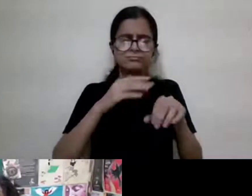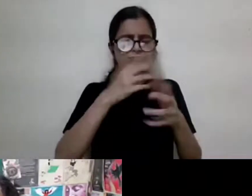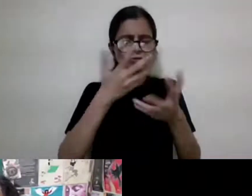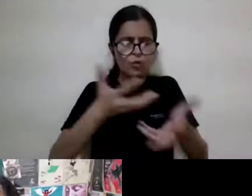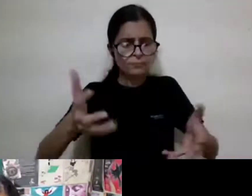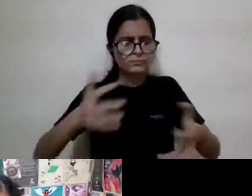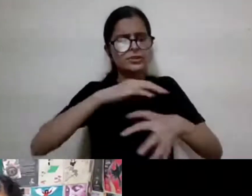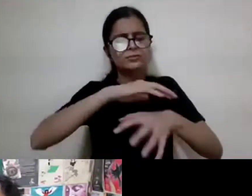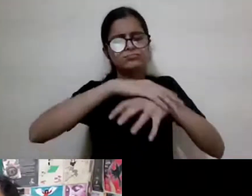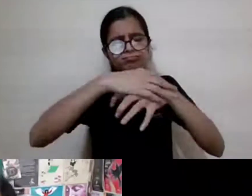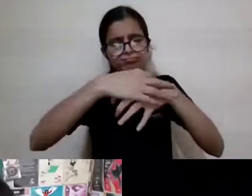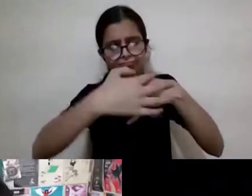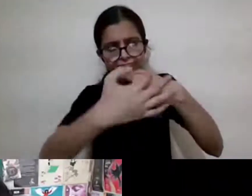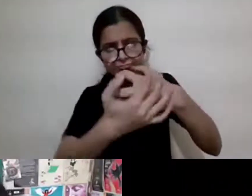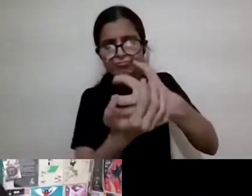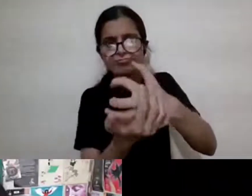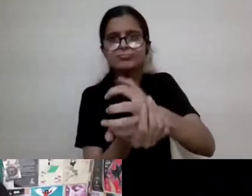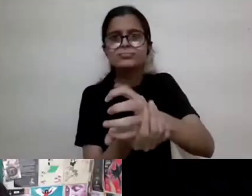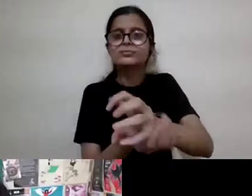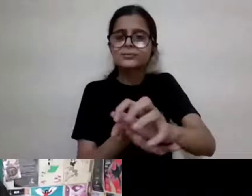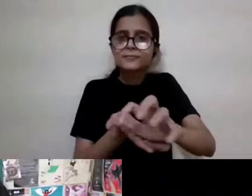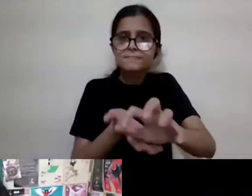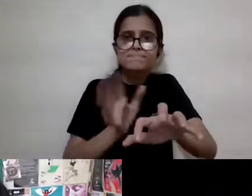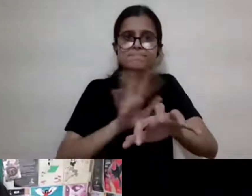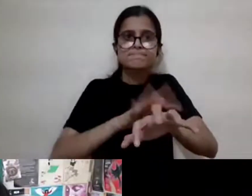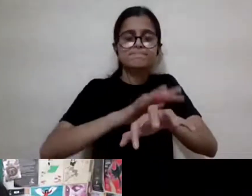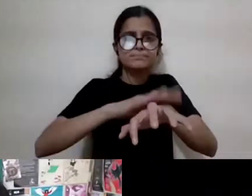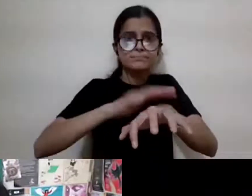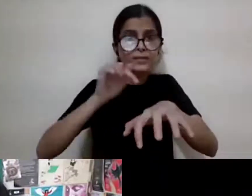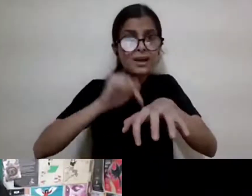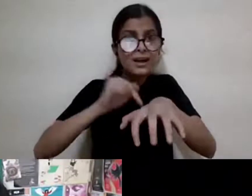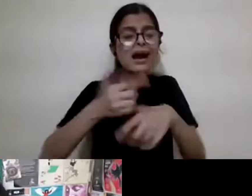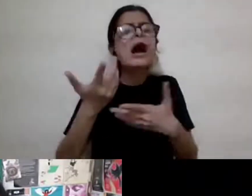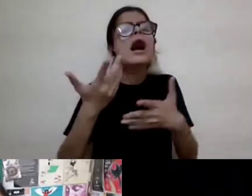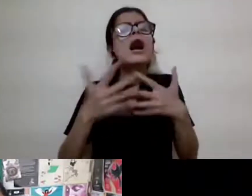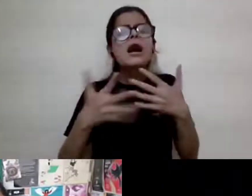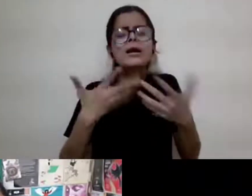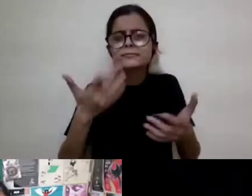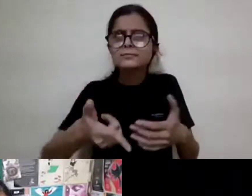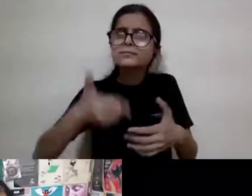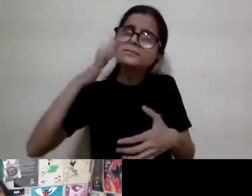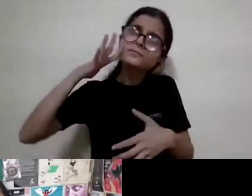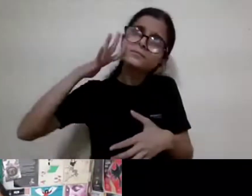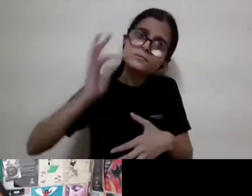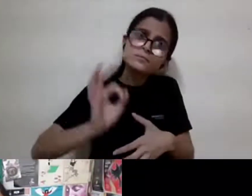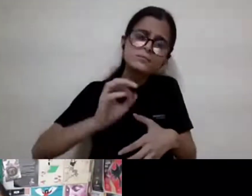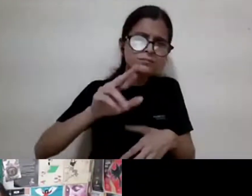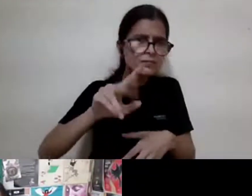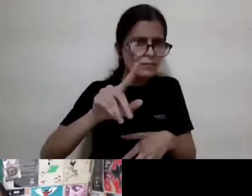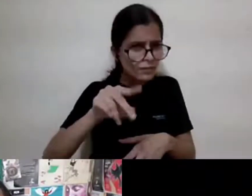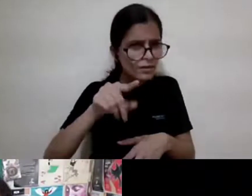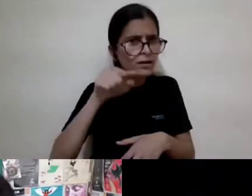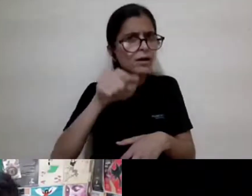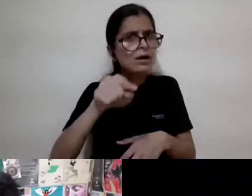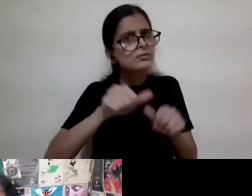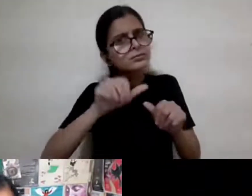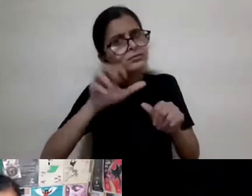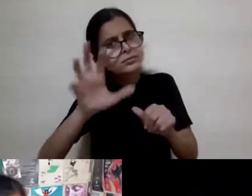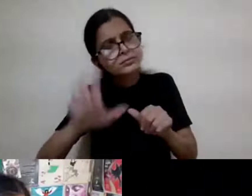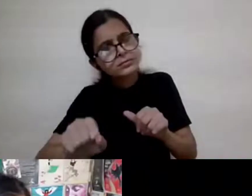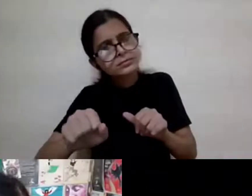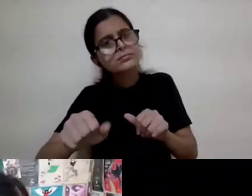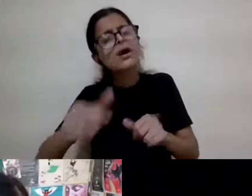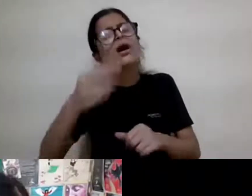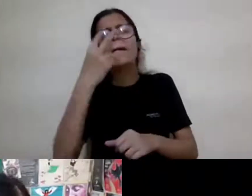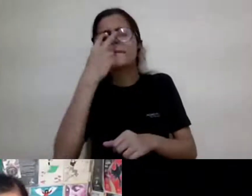object itself doesn't necessarily mean that something becomes accessible to a blind